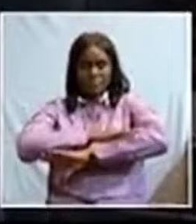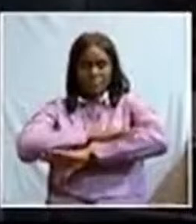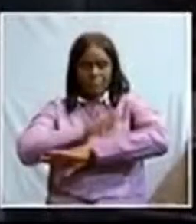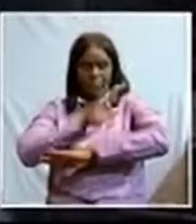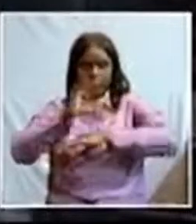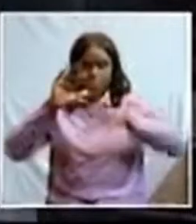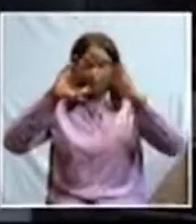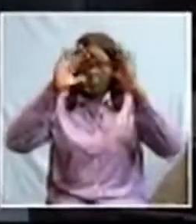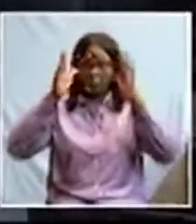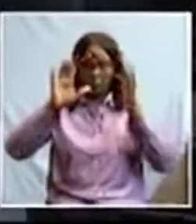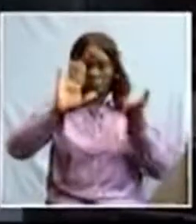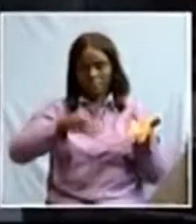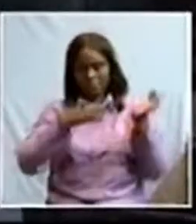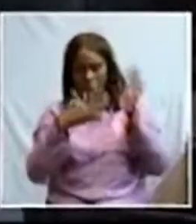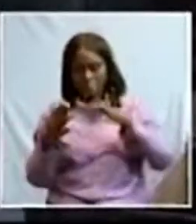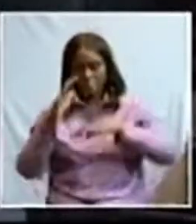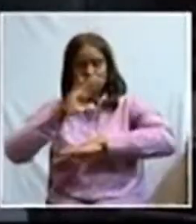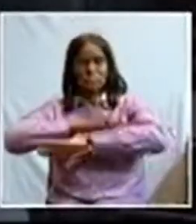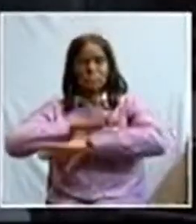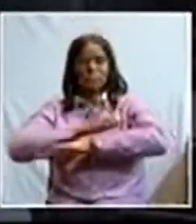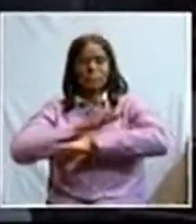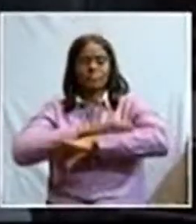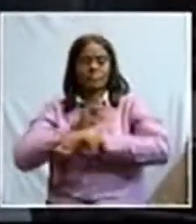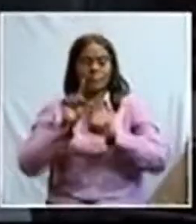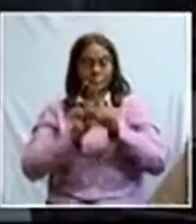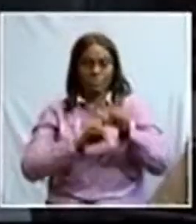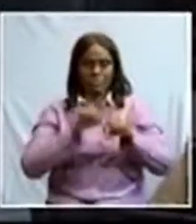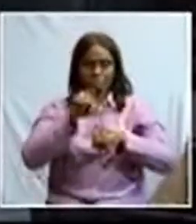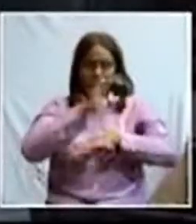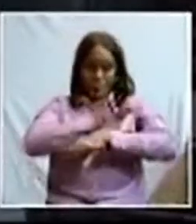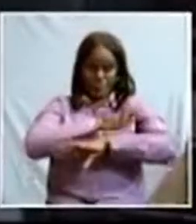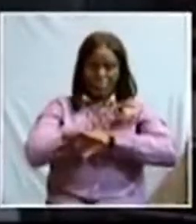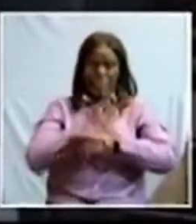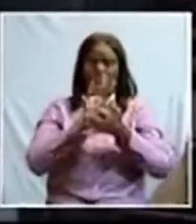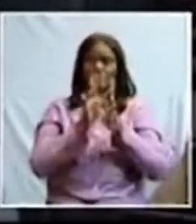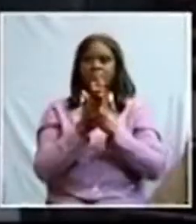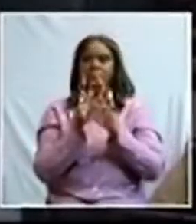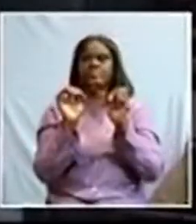roof collapses on the desks, and the desks are okay.